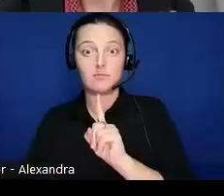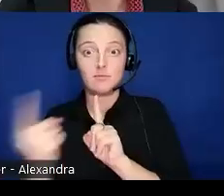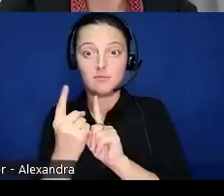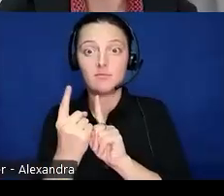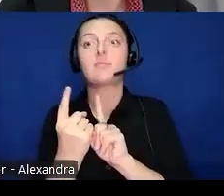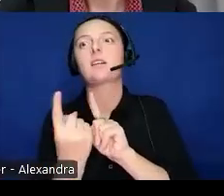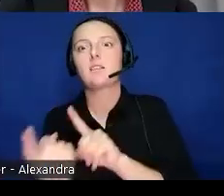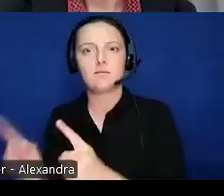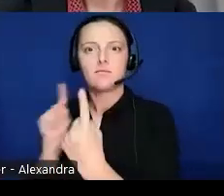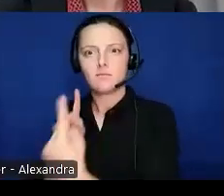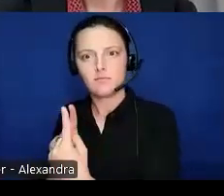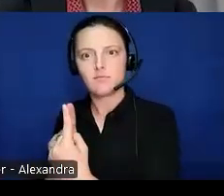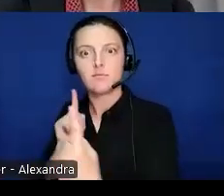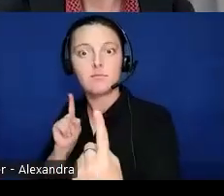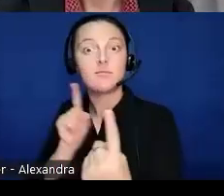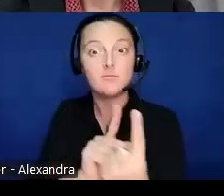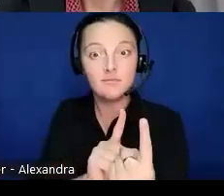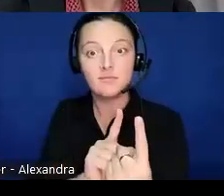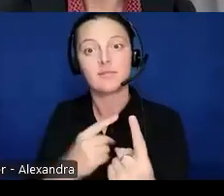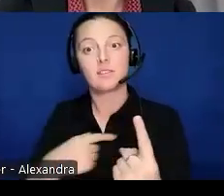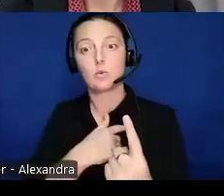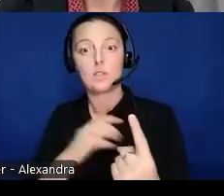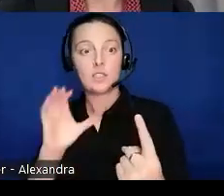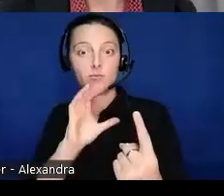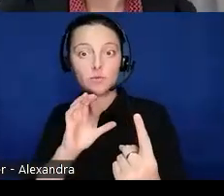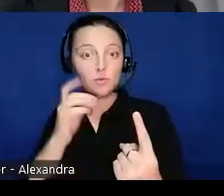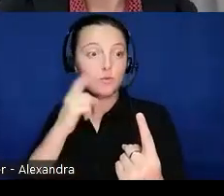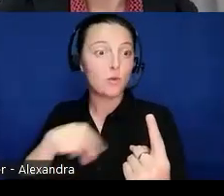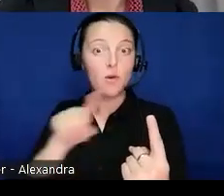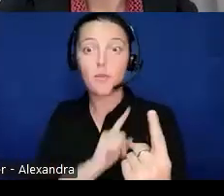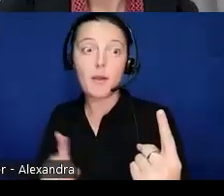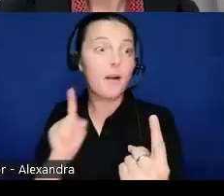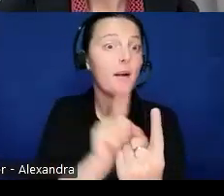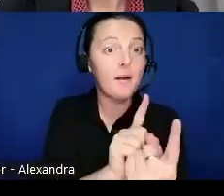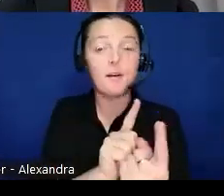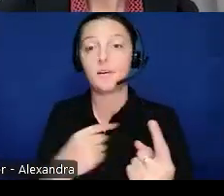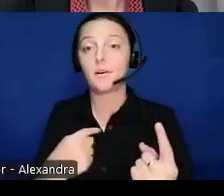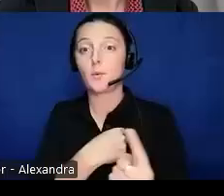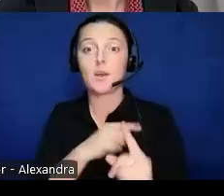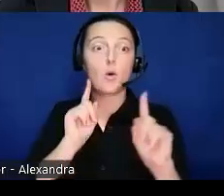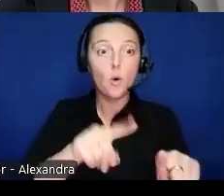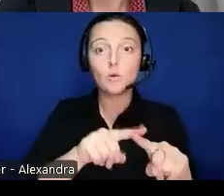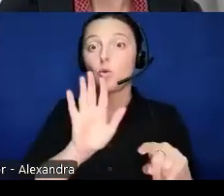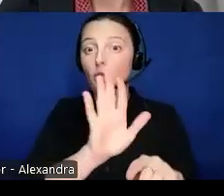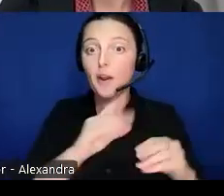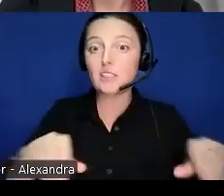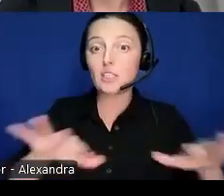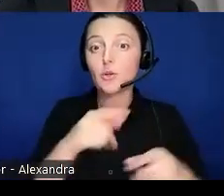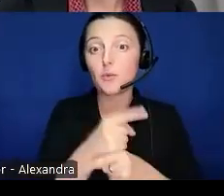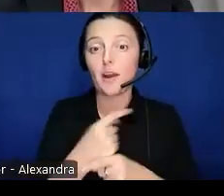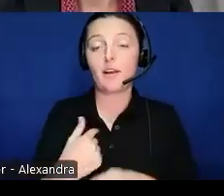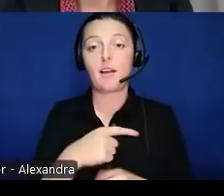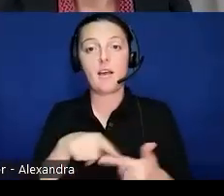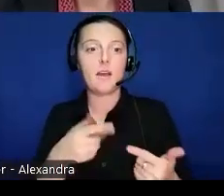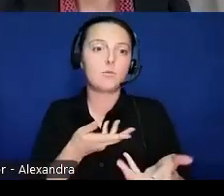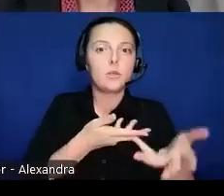power, where now we're on their turf, they're on their literal territory, and engaging them at